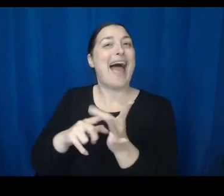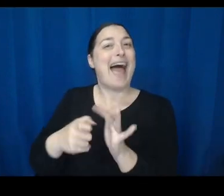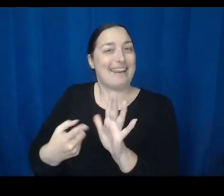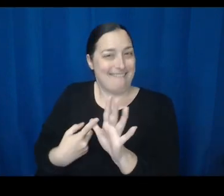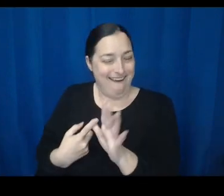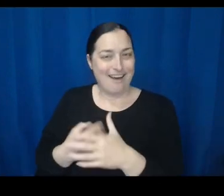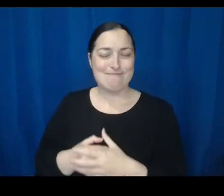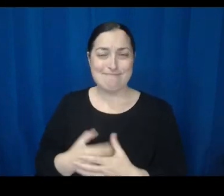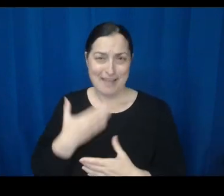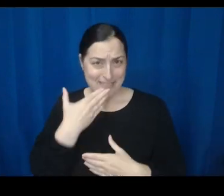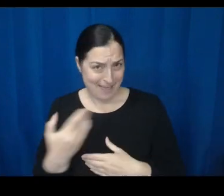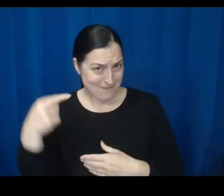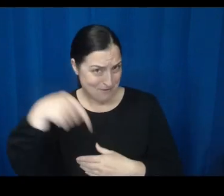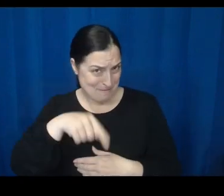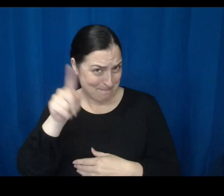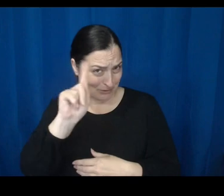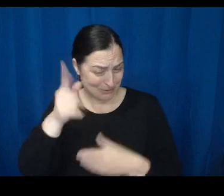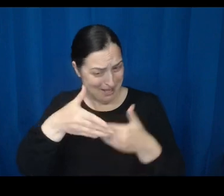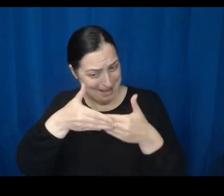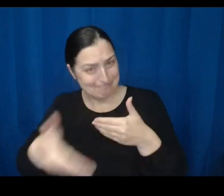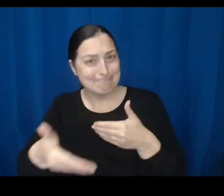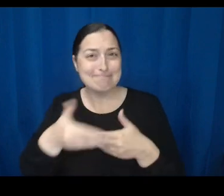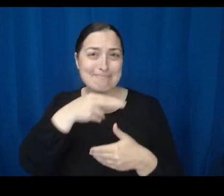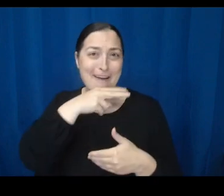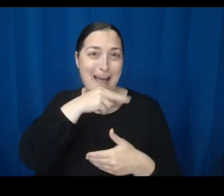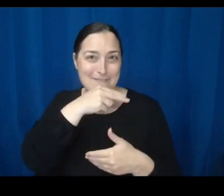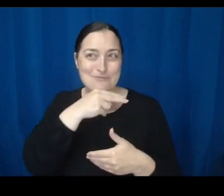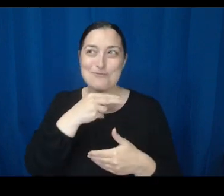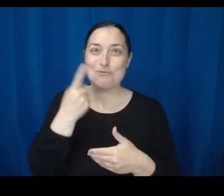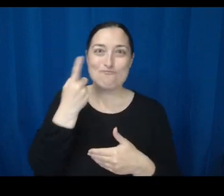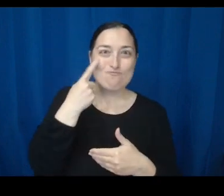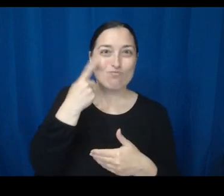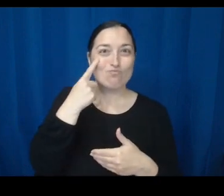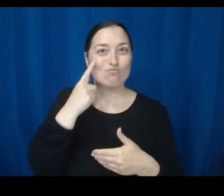being with us today for this adventure into drawing.